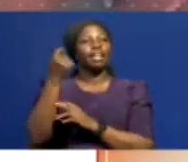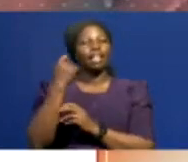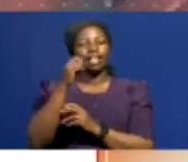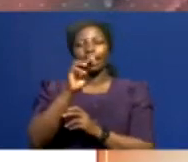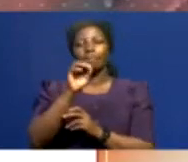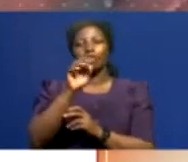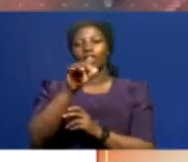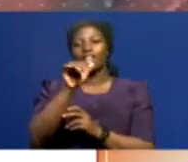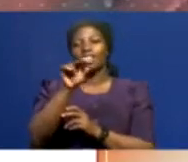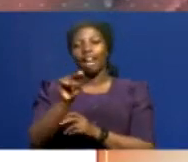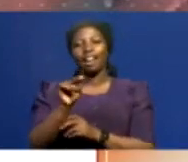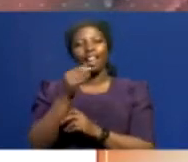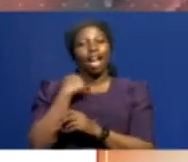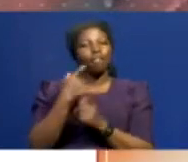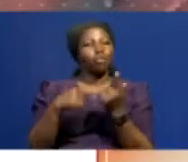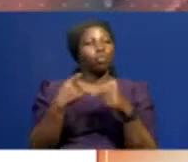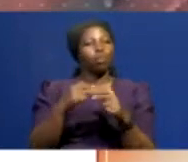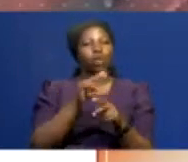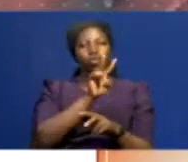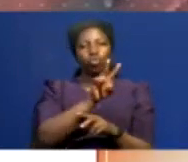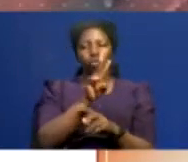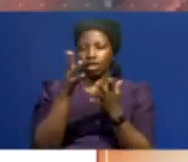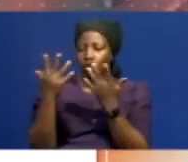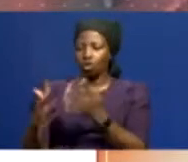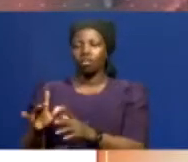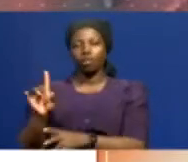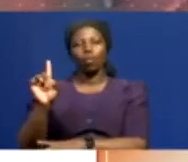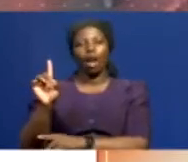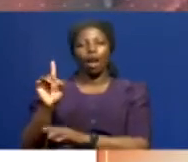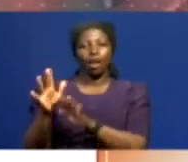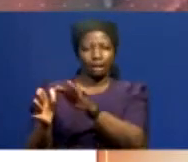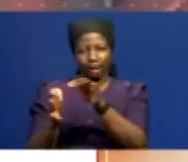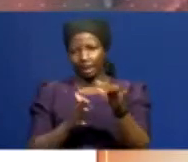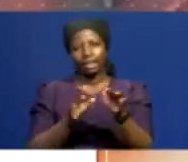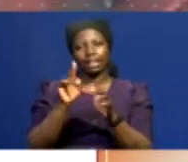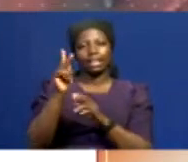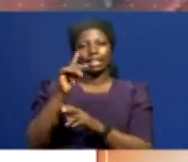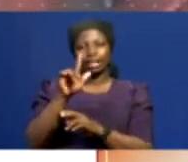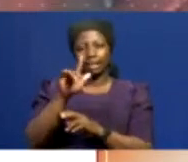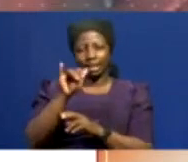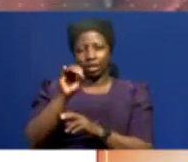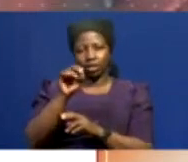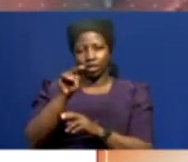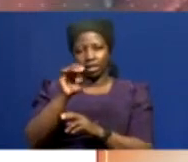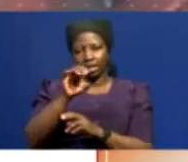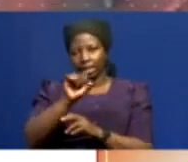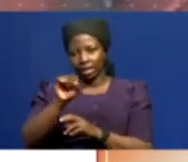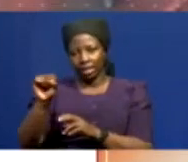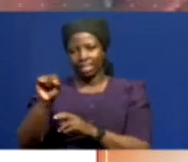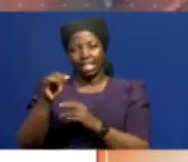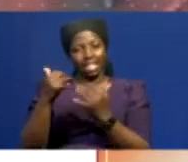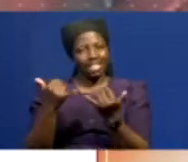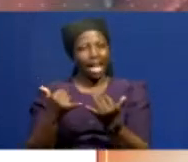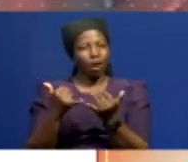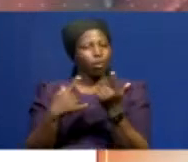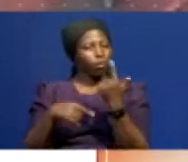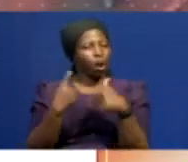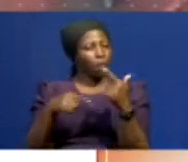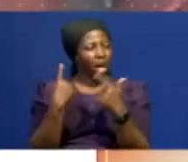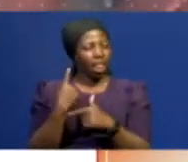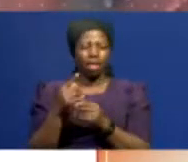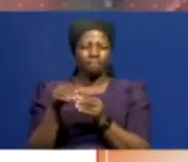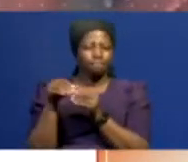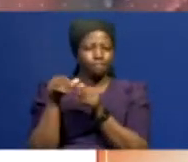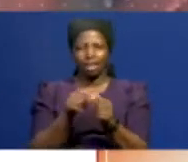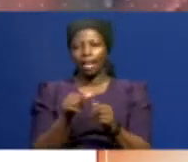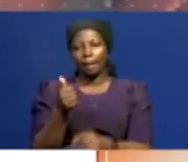run with two matches, winning two matches and losing one. The Kenya Lionesses are currently unbeaten. Let's have a look at